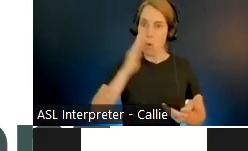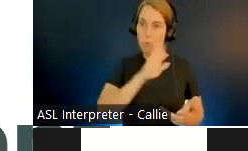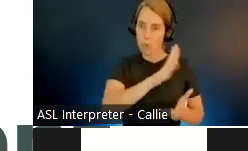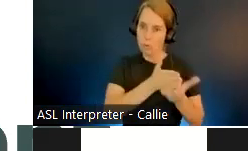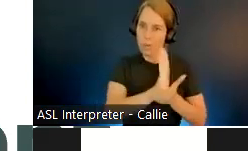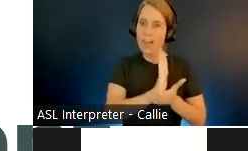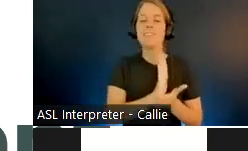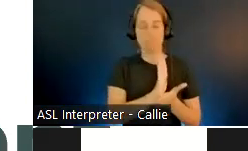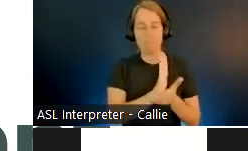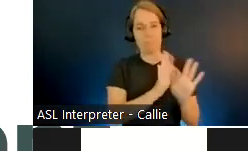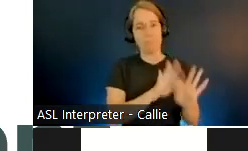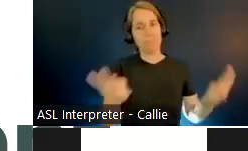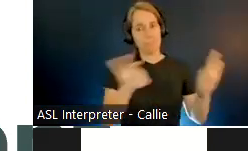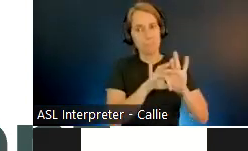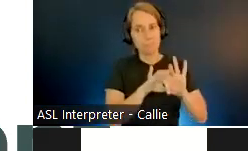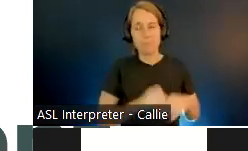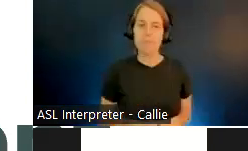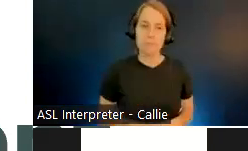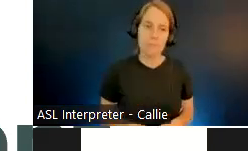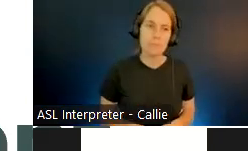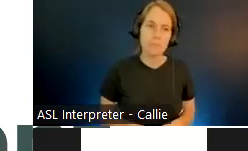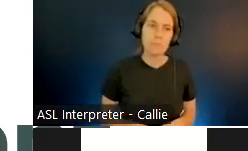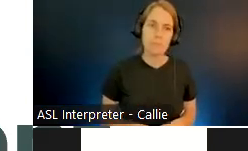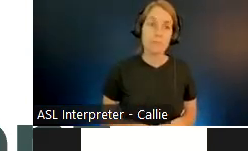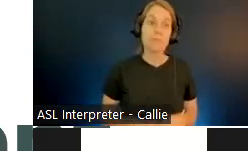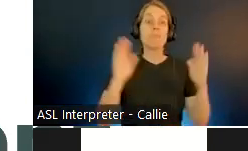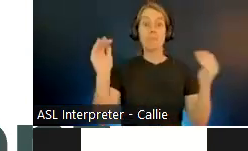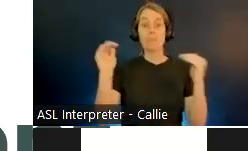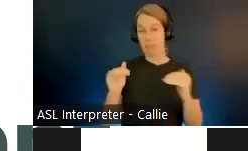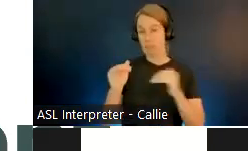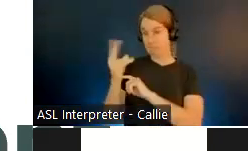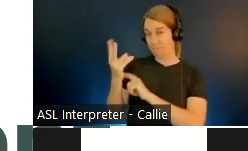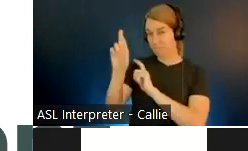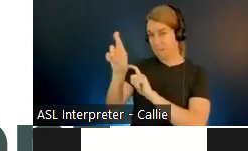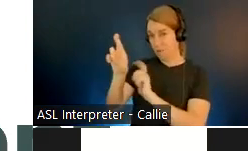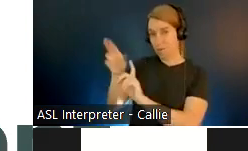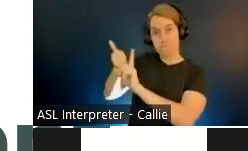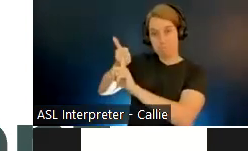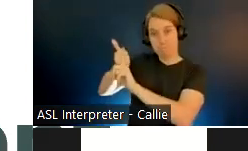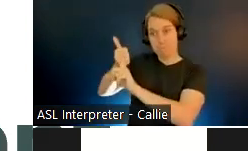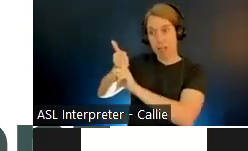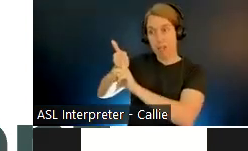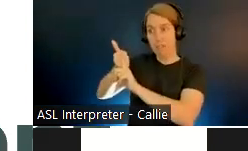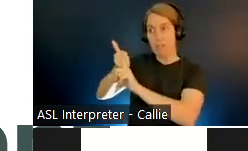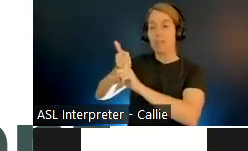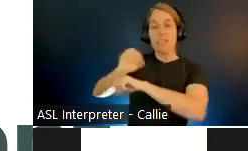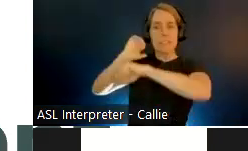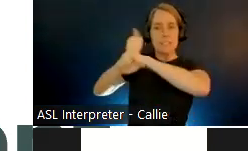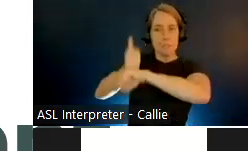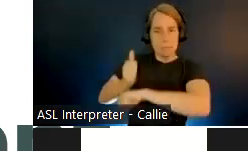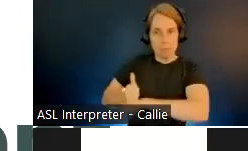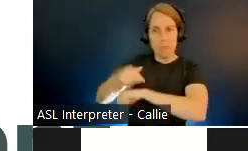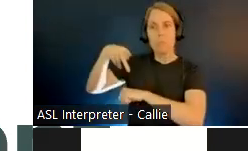VR is supposed to coordinate the pre-eds. And to do that, the local